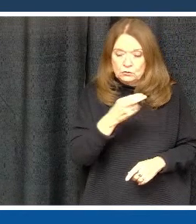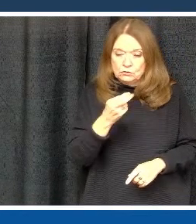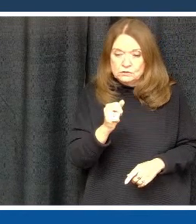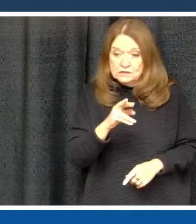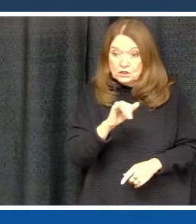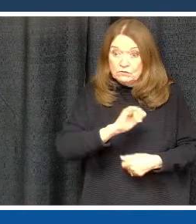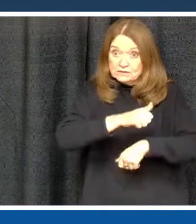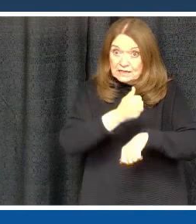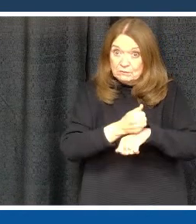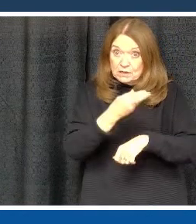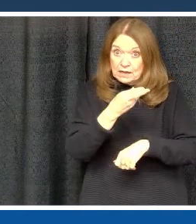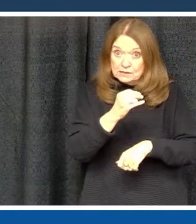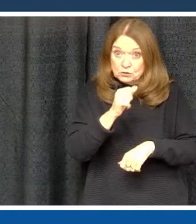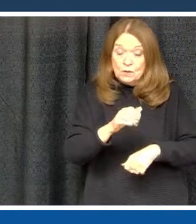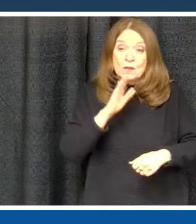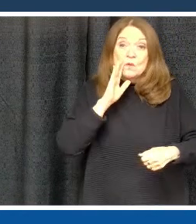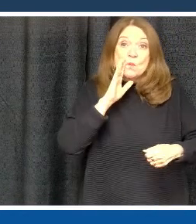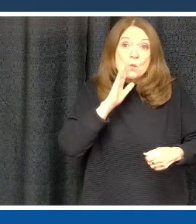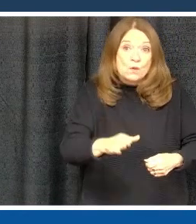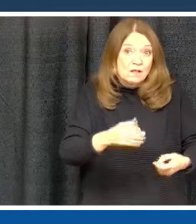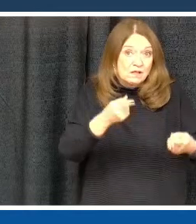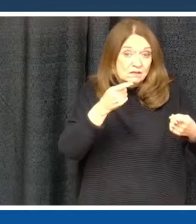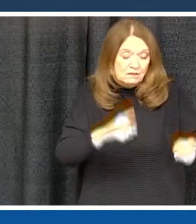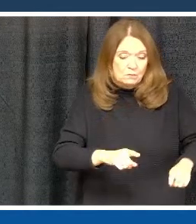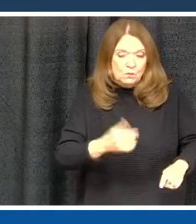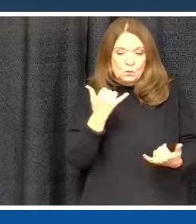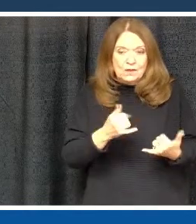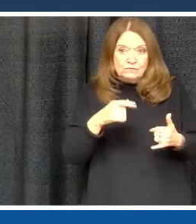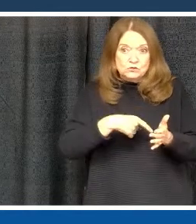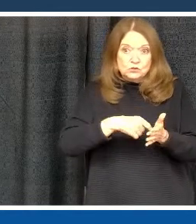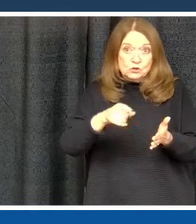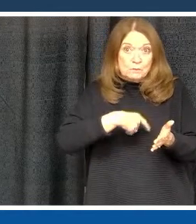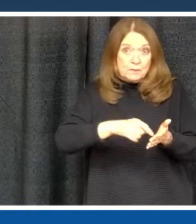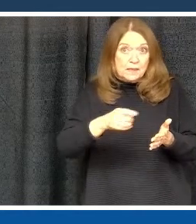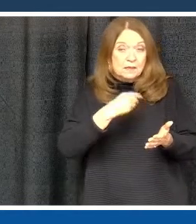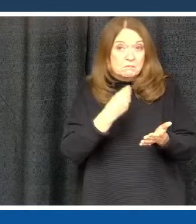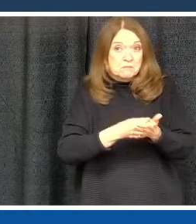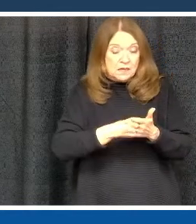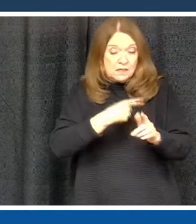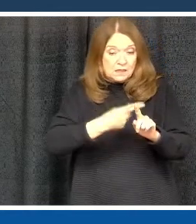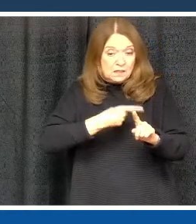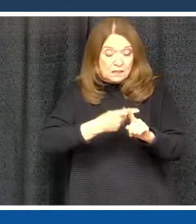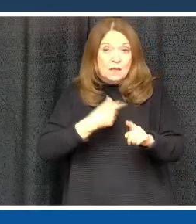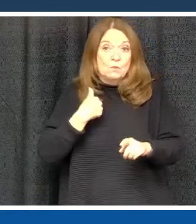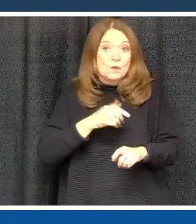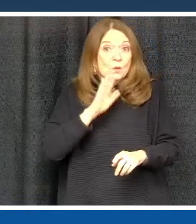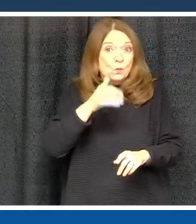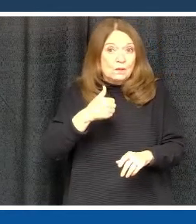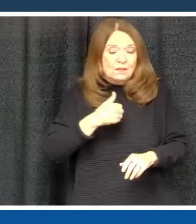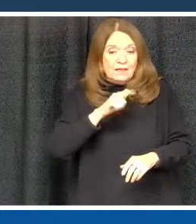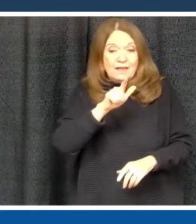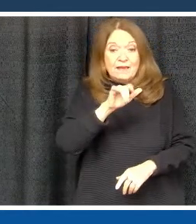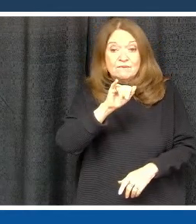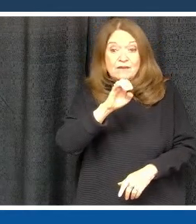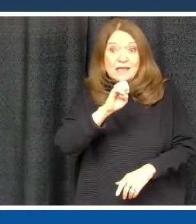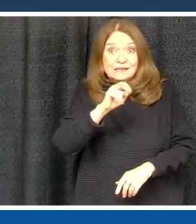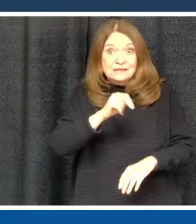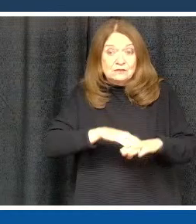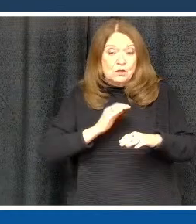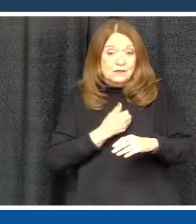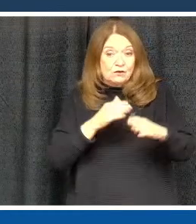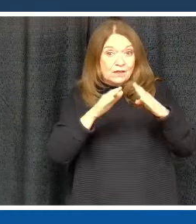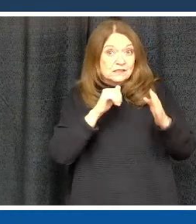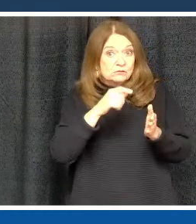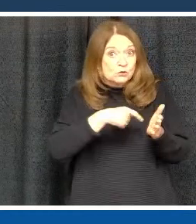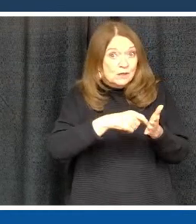establishment of this HOA is going to happen. We now have to start paying money, and we will have a lien put on our house if we are not paying this money